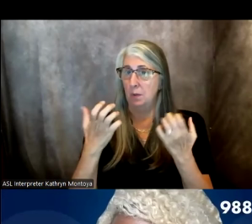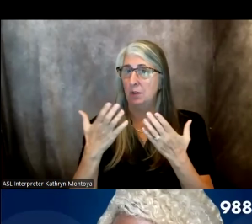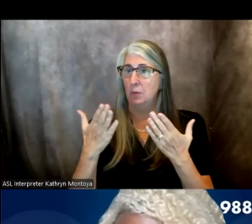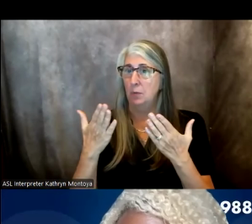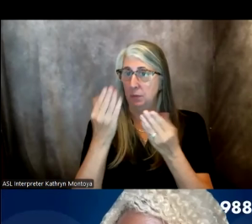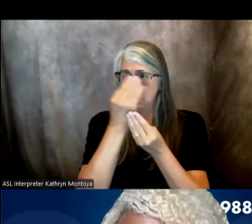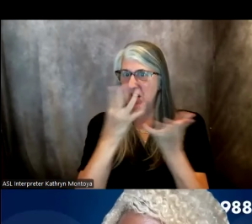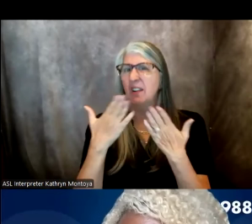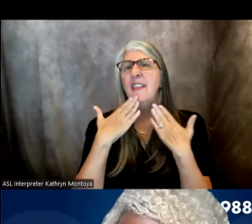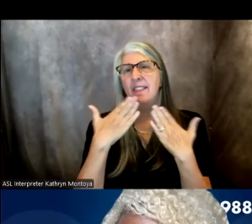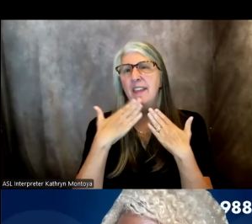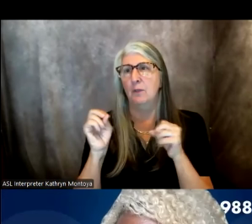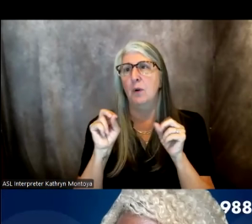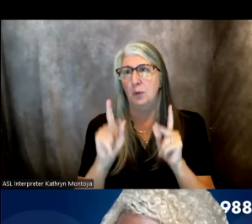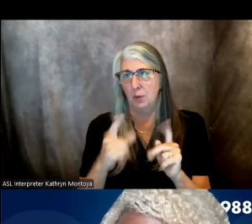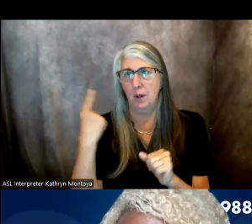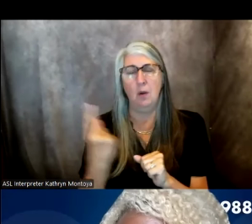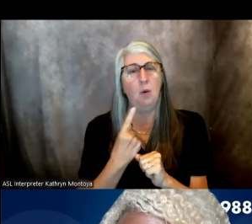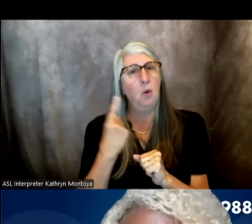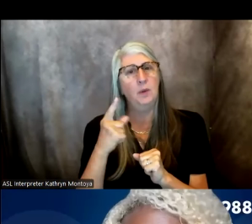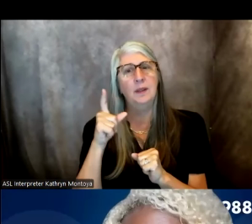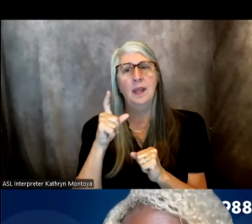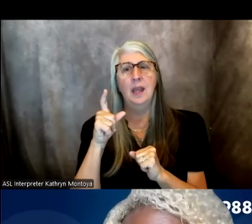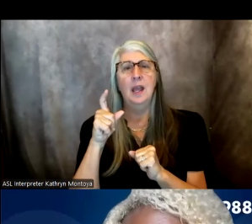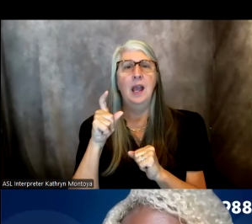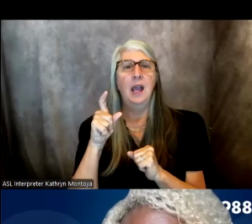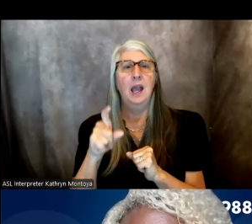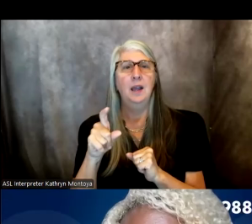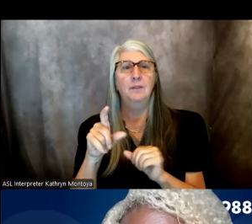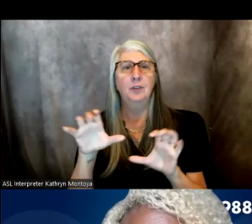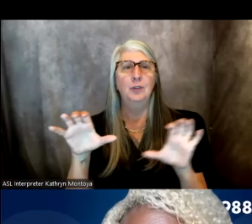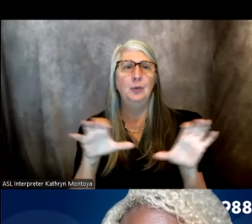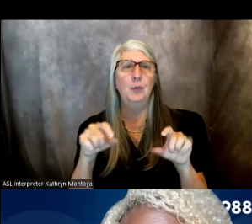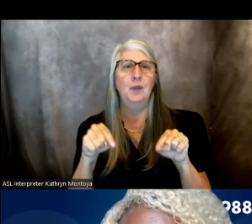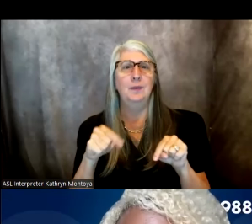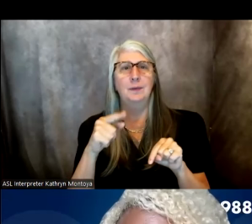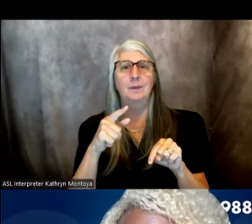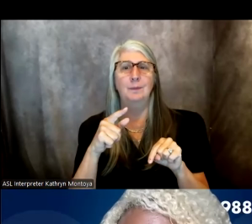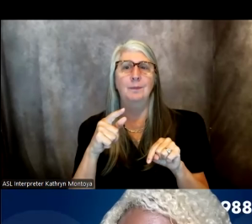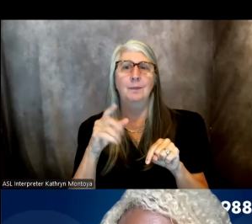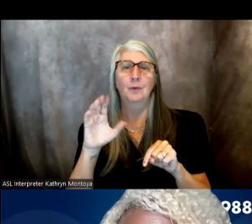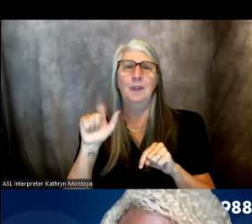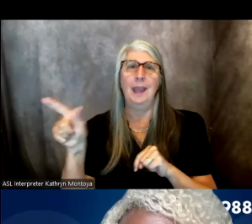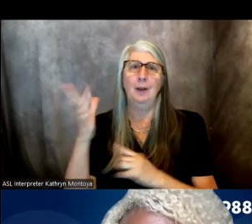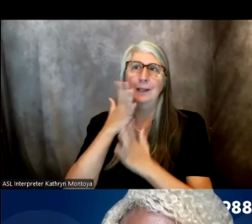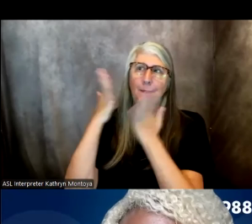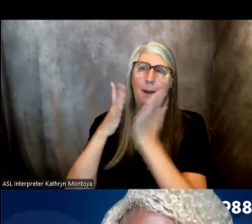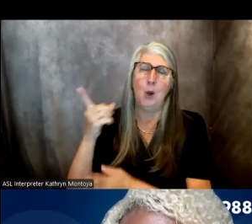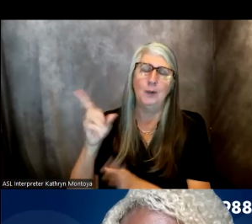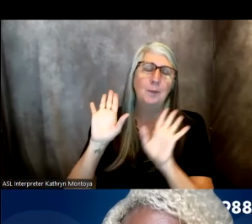the opportunity, and I always have to do this, much to Cal's embarrassment, but Cal is